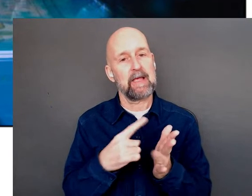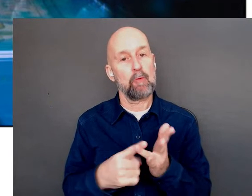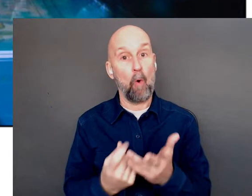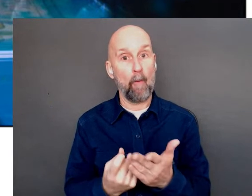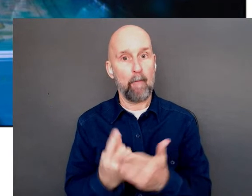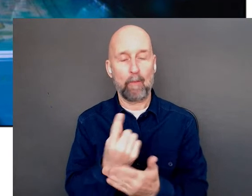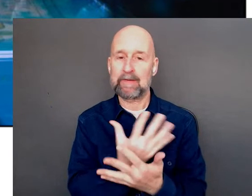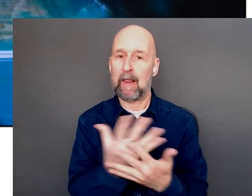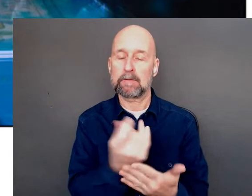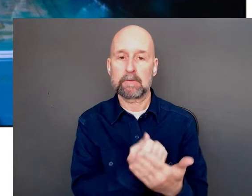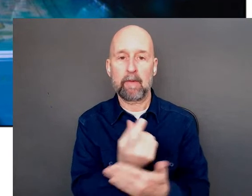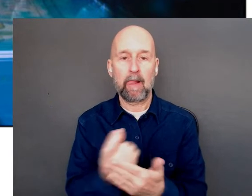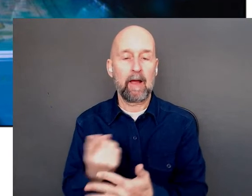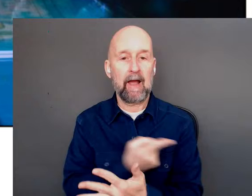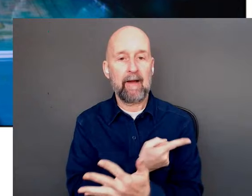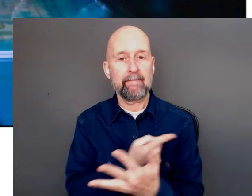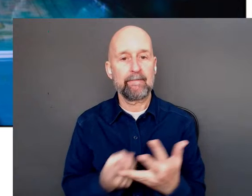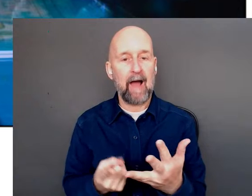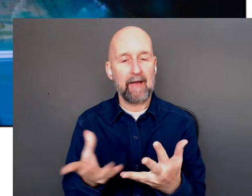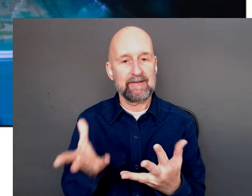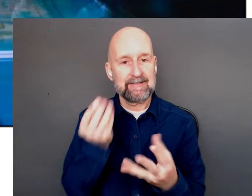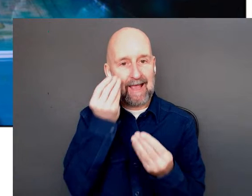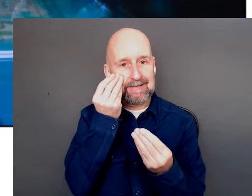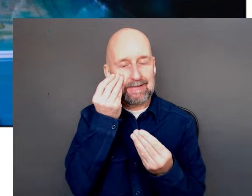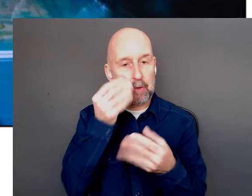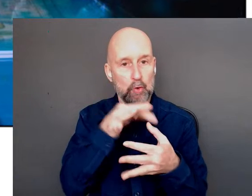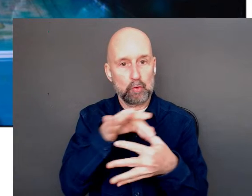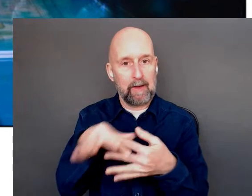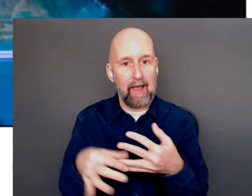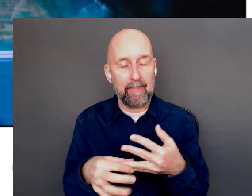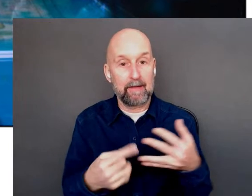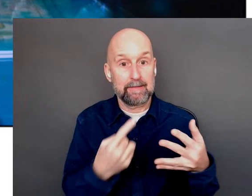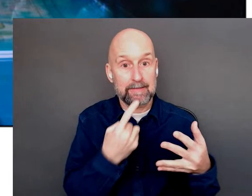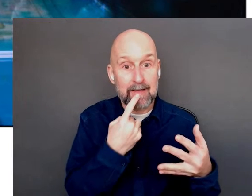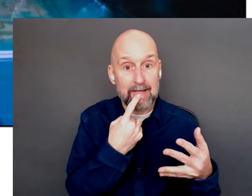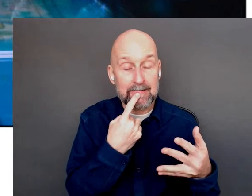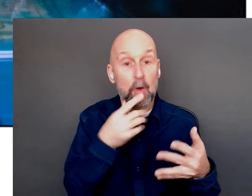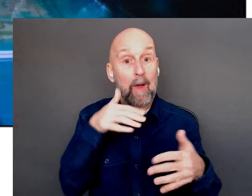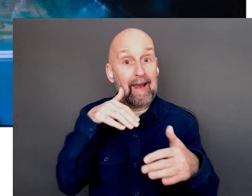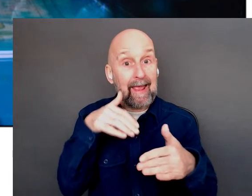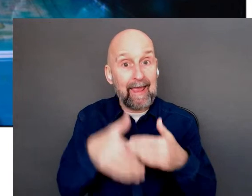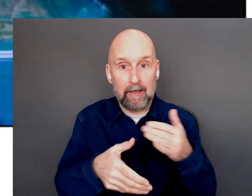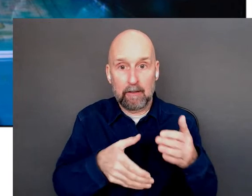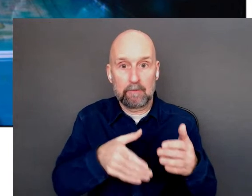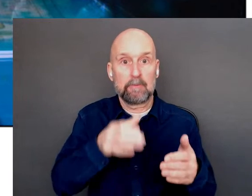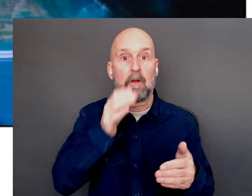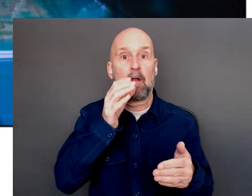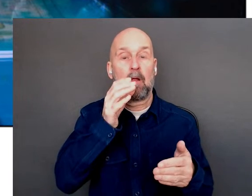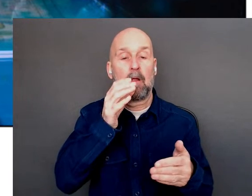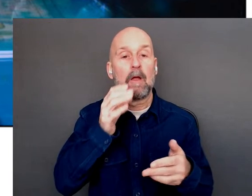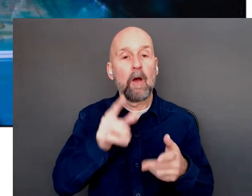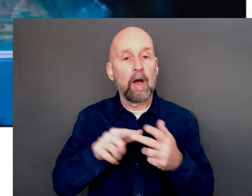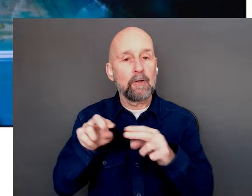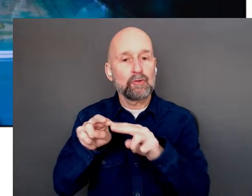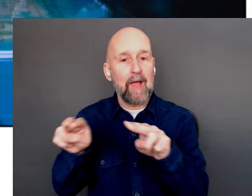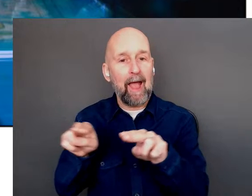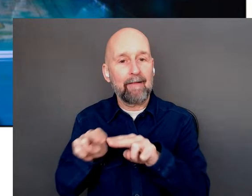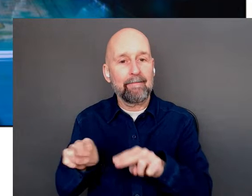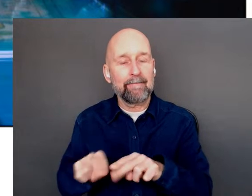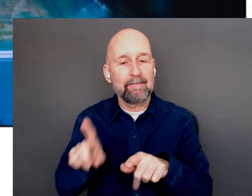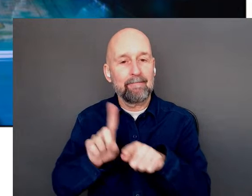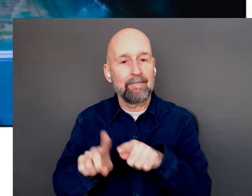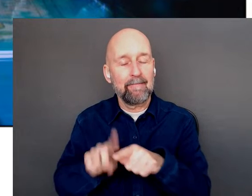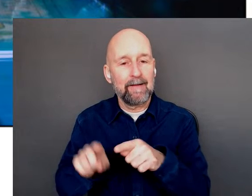5 senses that all come together. So you get to taste the gin as soon as you get in. We have a shelf with all the different ingredients so you can